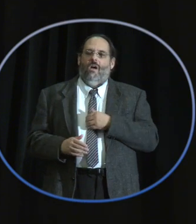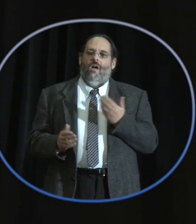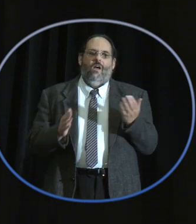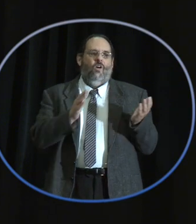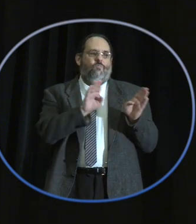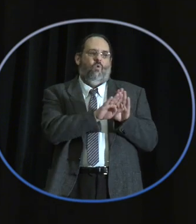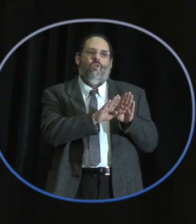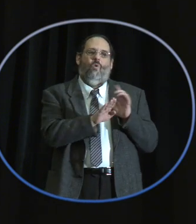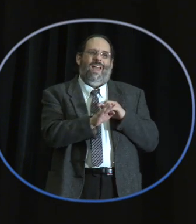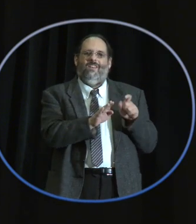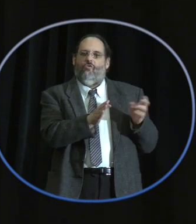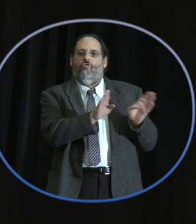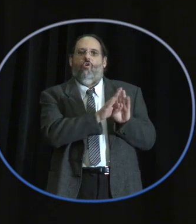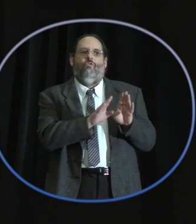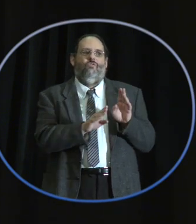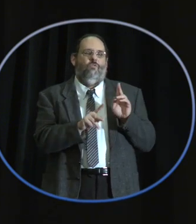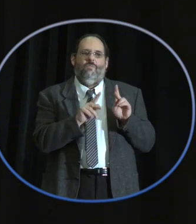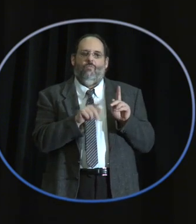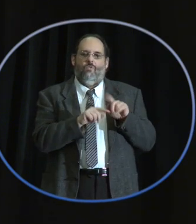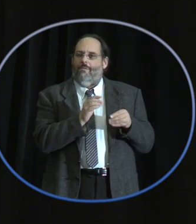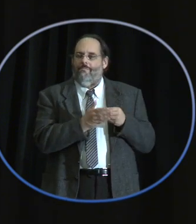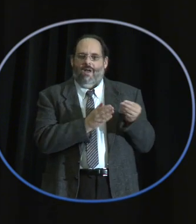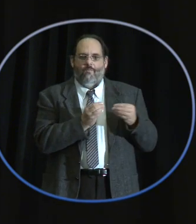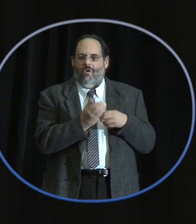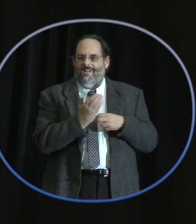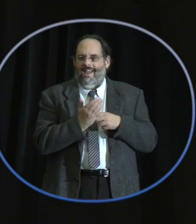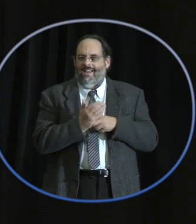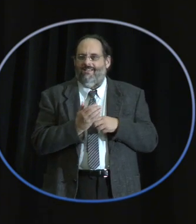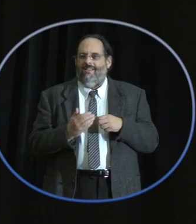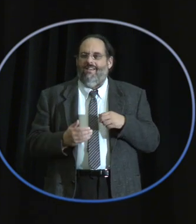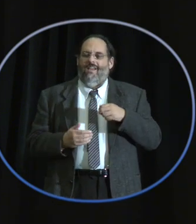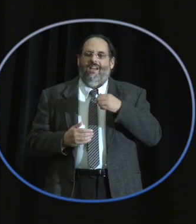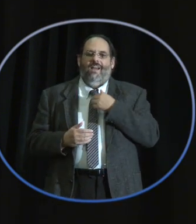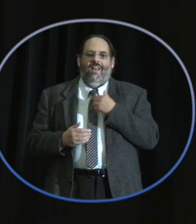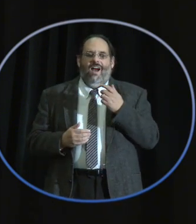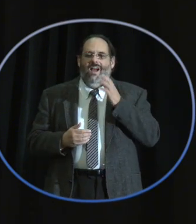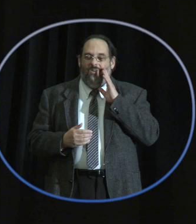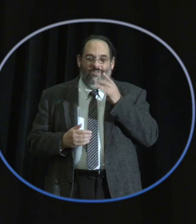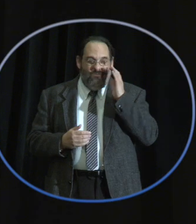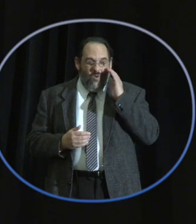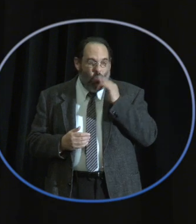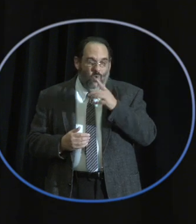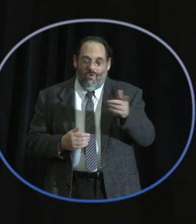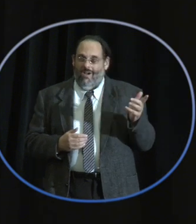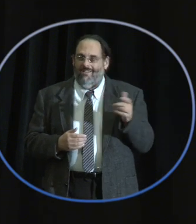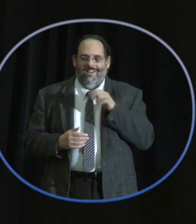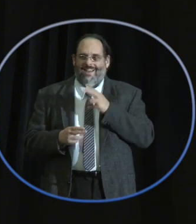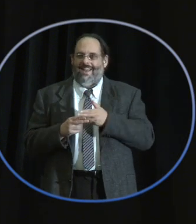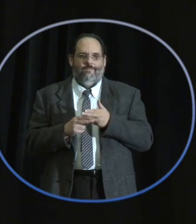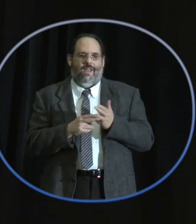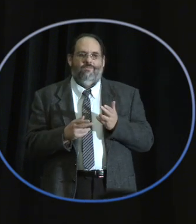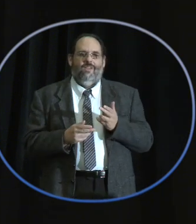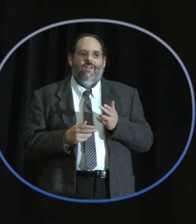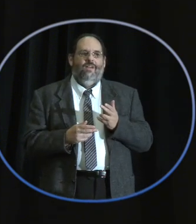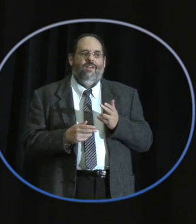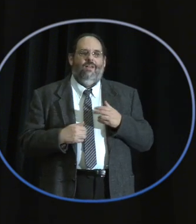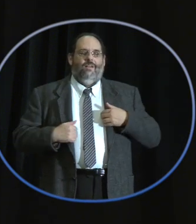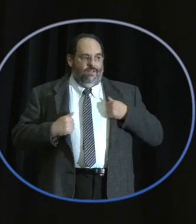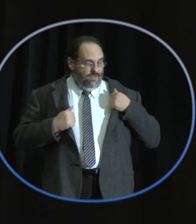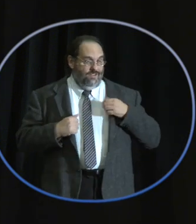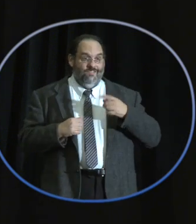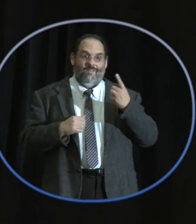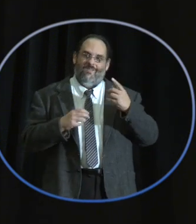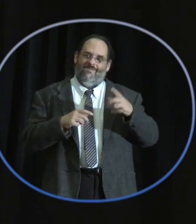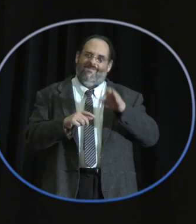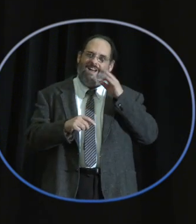people couldn't buy any more tickets. And then some of y'all, I'm not going to name names, but you know who you are, found my number, and